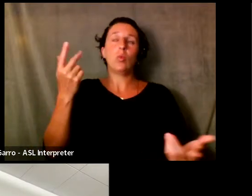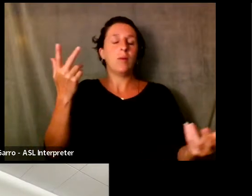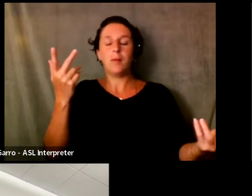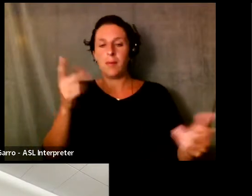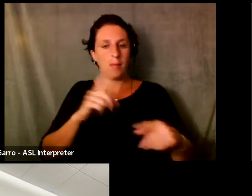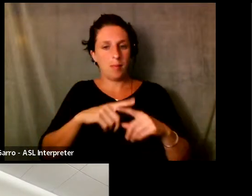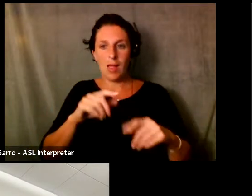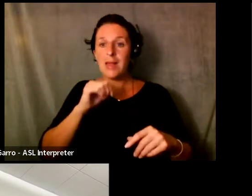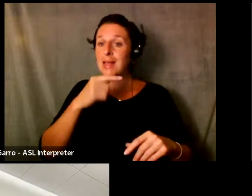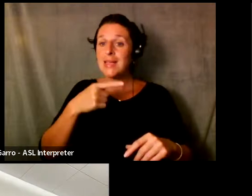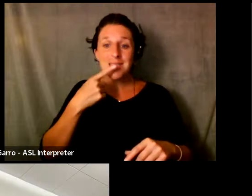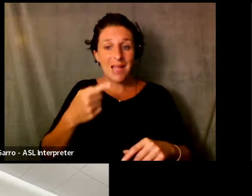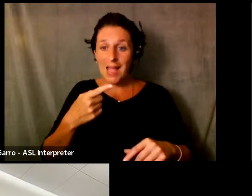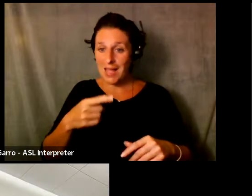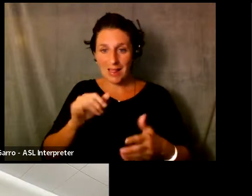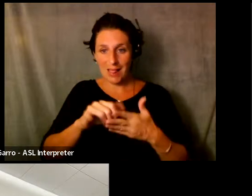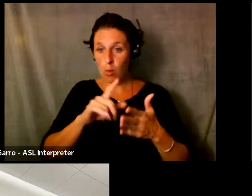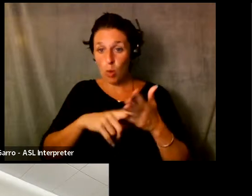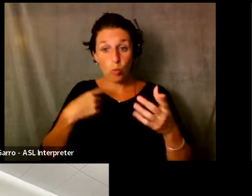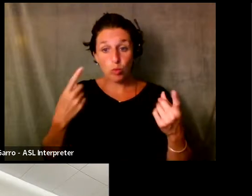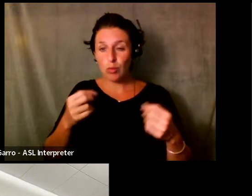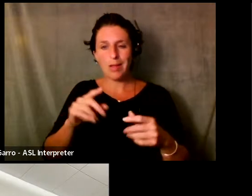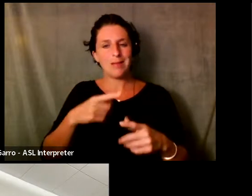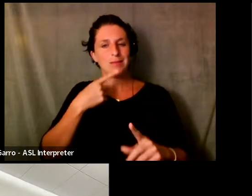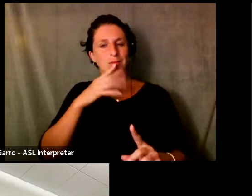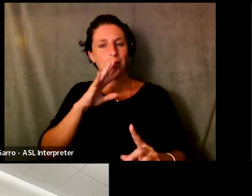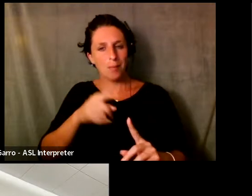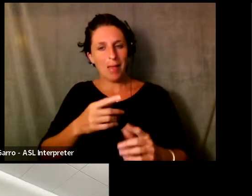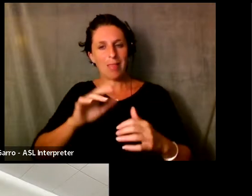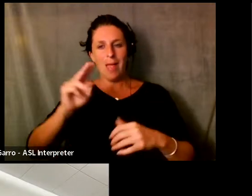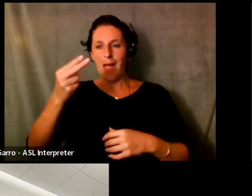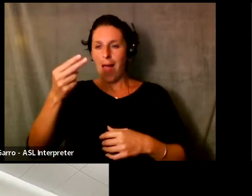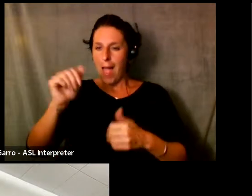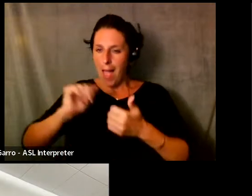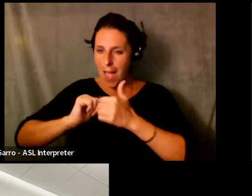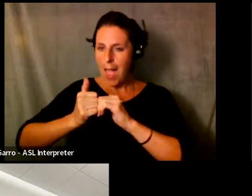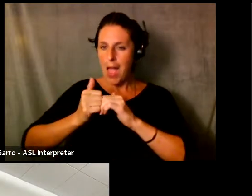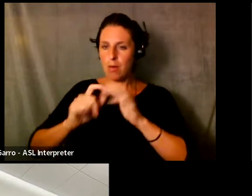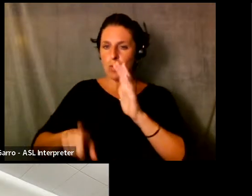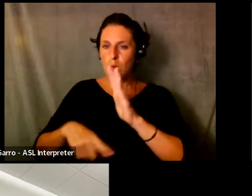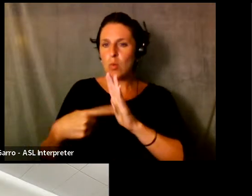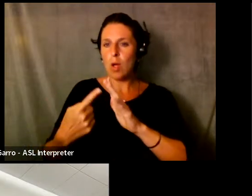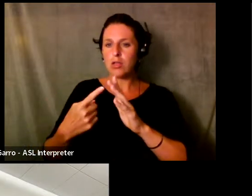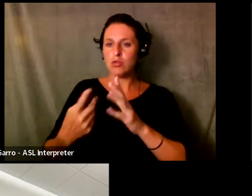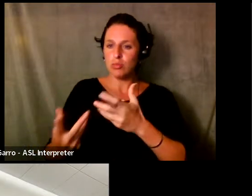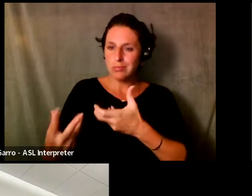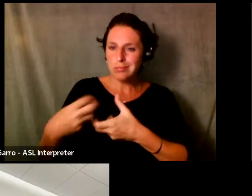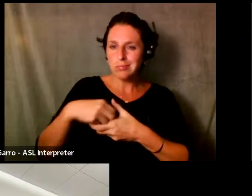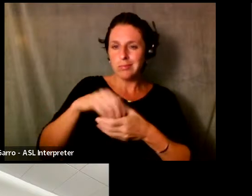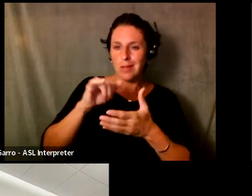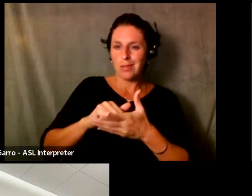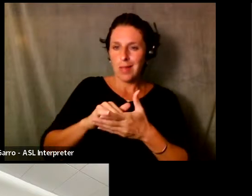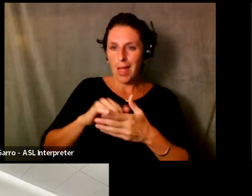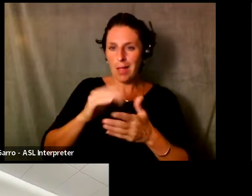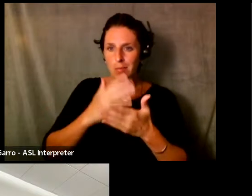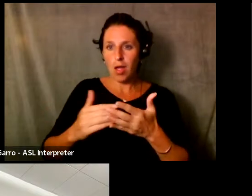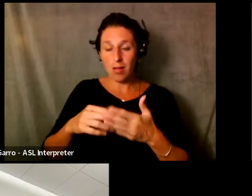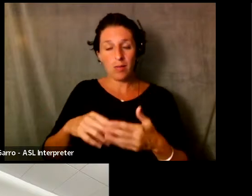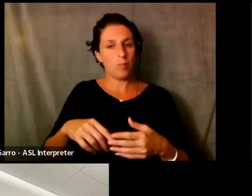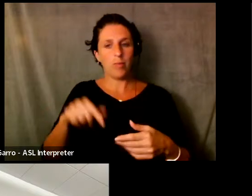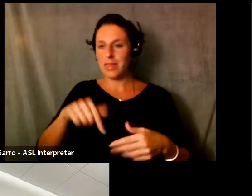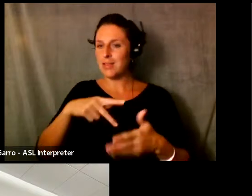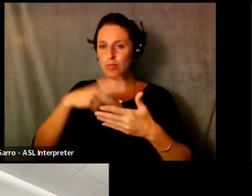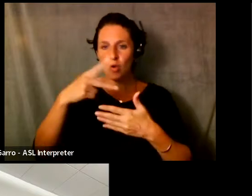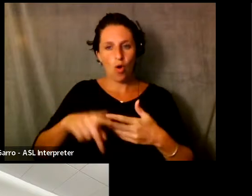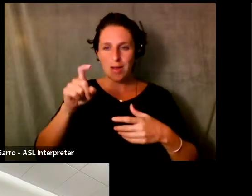doing, but I think the how, Yeah. once you get engaged in that aspect, it's got to move. This program's got to move so